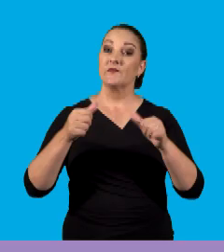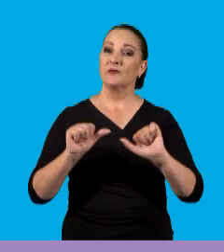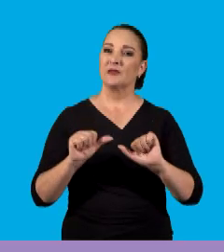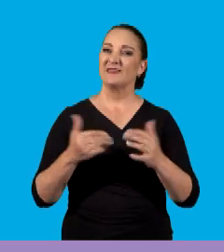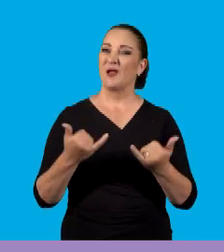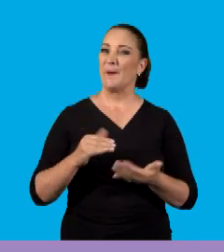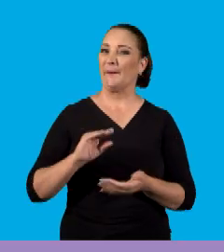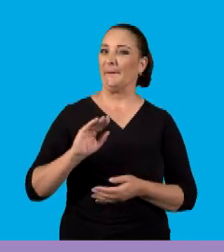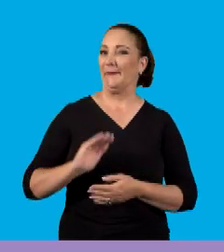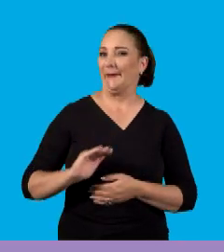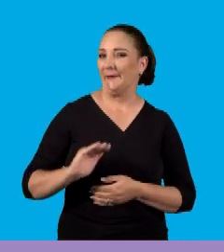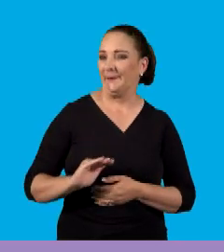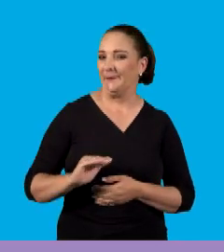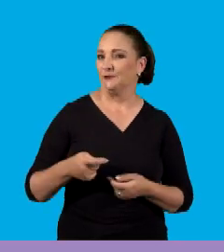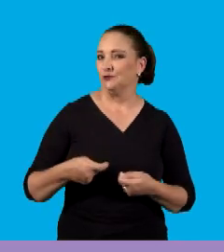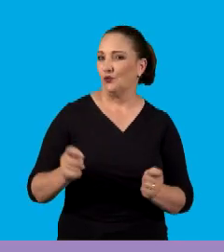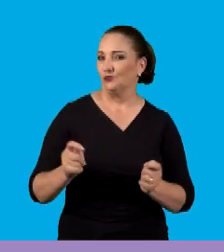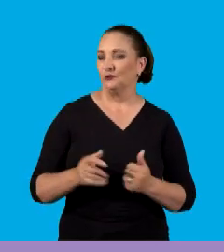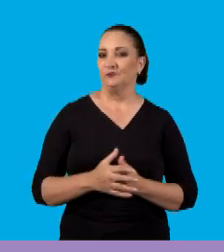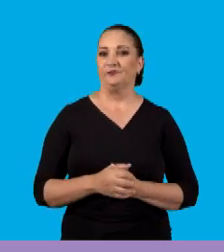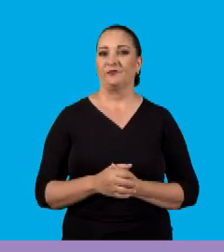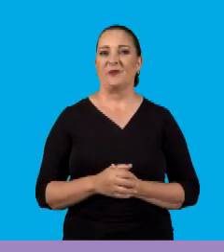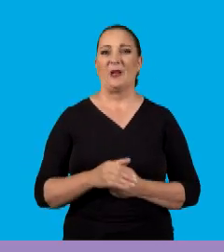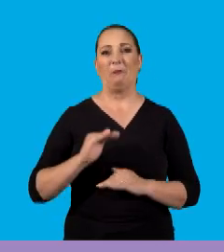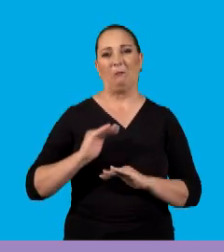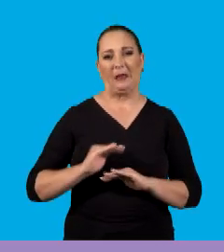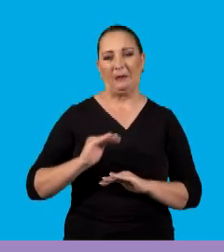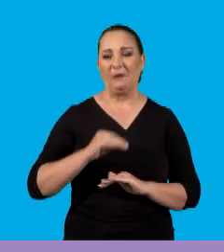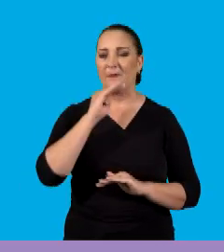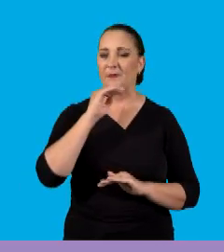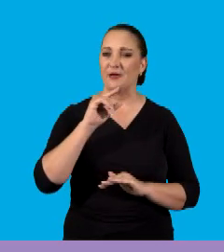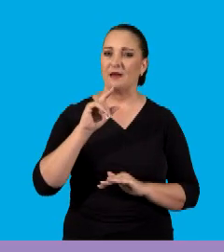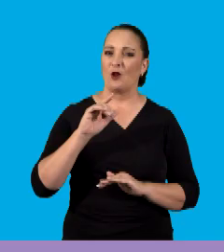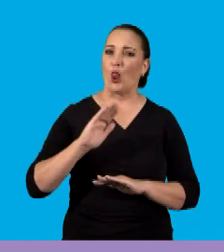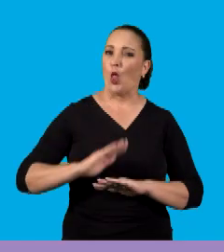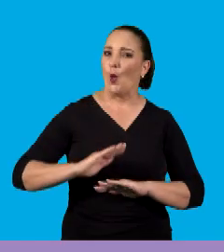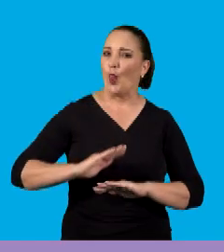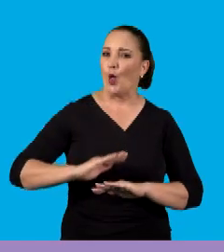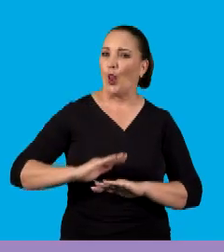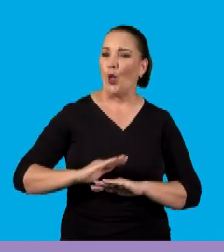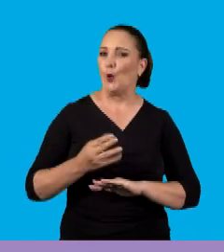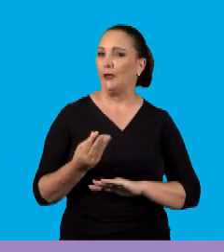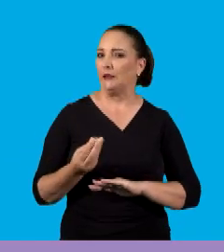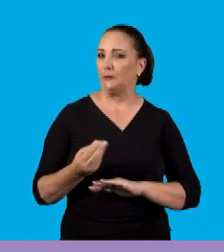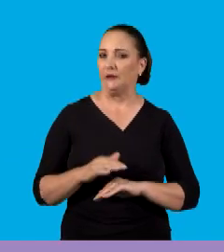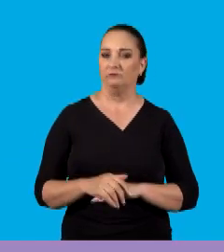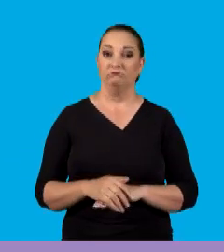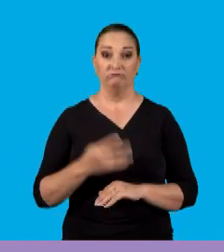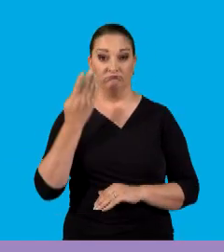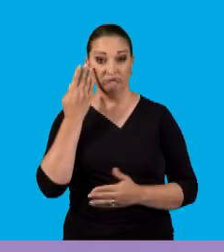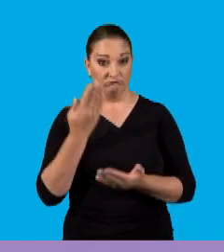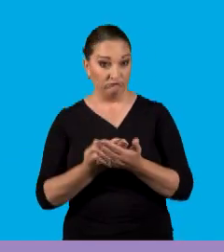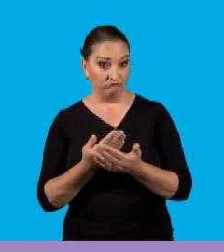What about the minimum number of ice cream sold? Now remember, minimum is the lowest value. So can